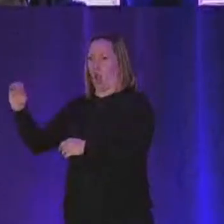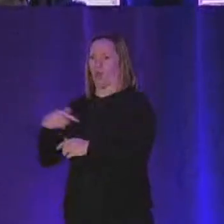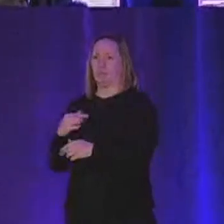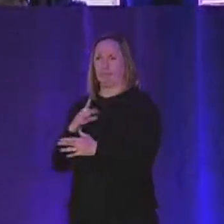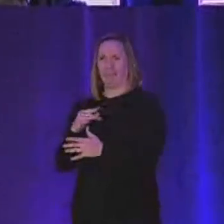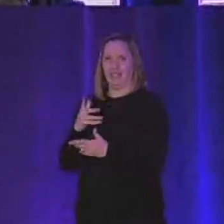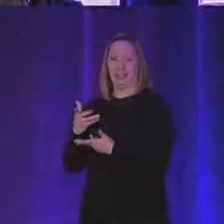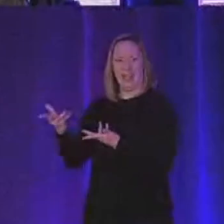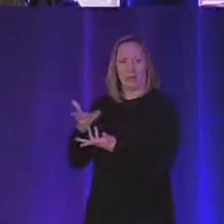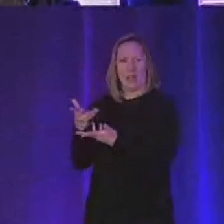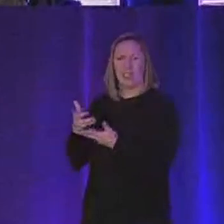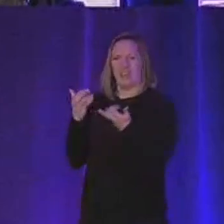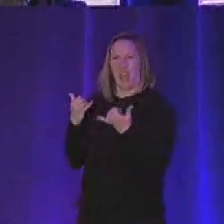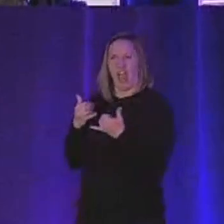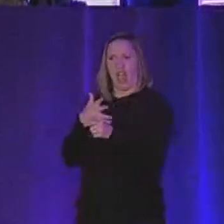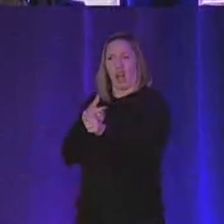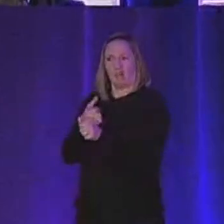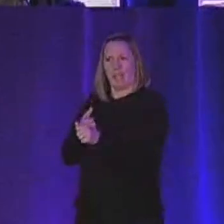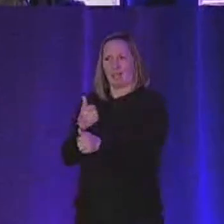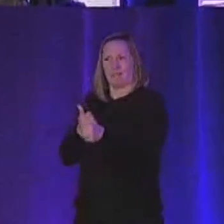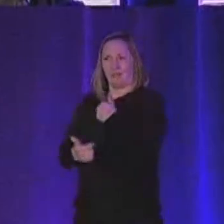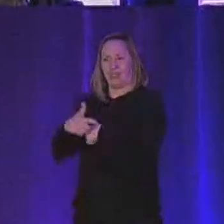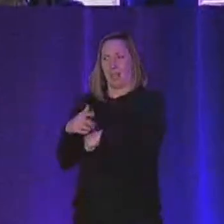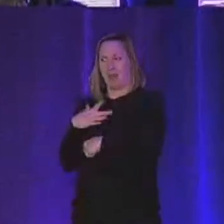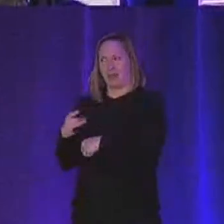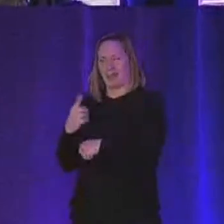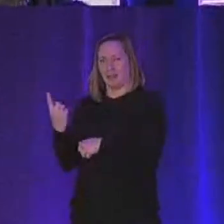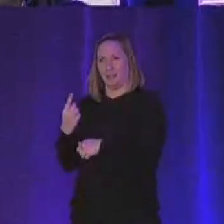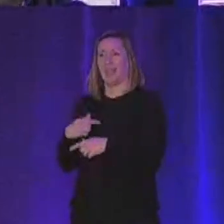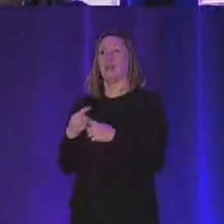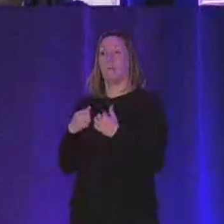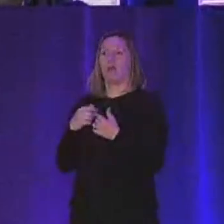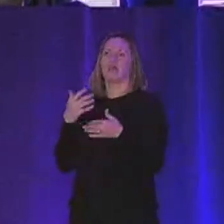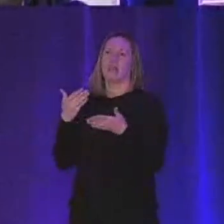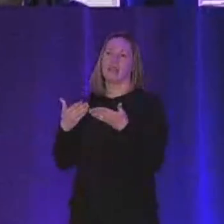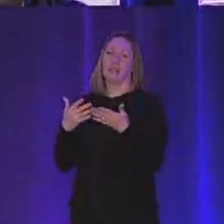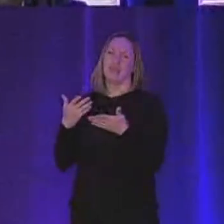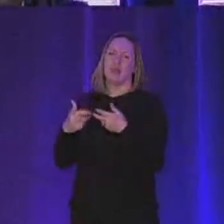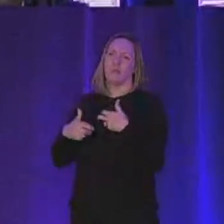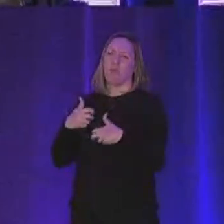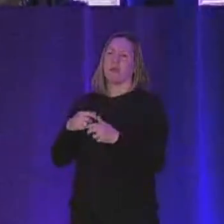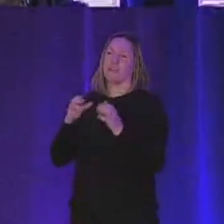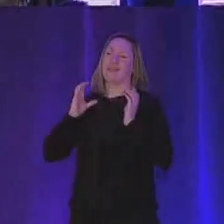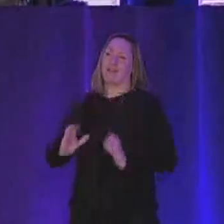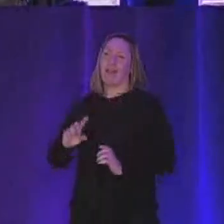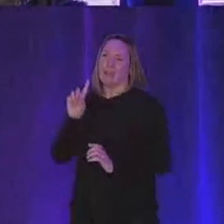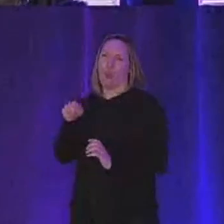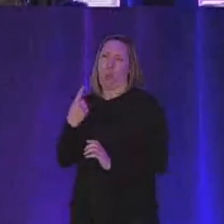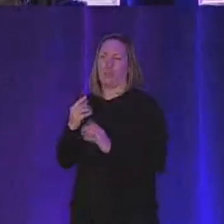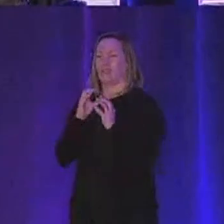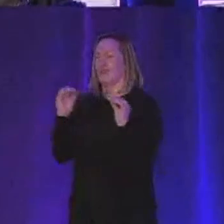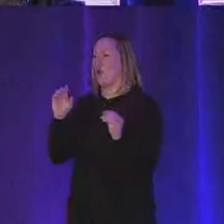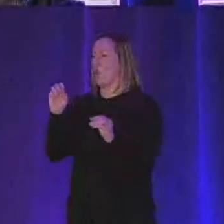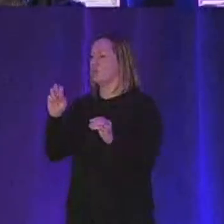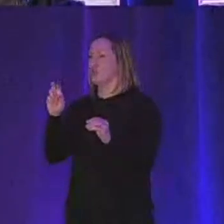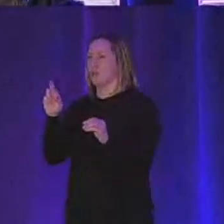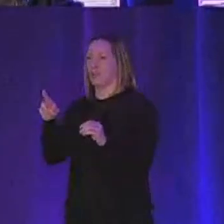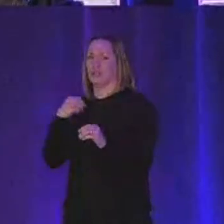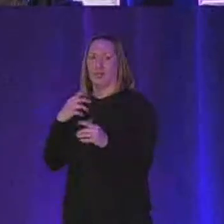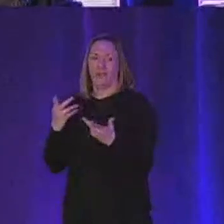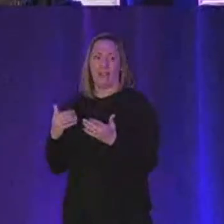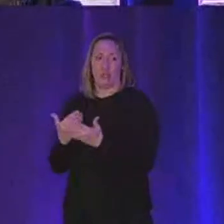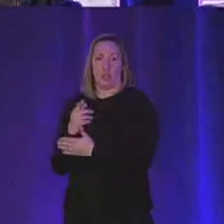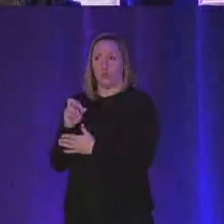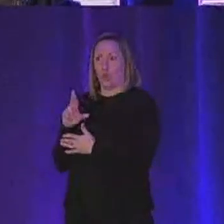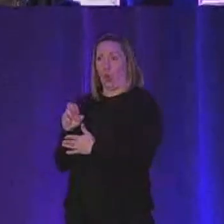interactive. It updates here every time I like something. The problem is it's client only, right? So there's no server, meaning if I view source, I see